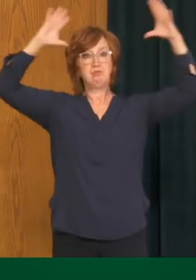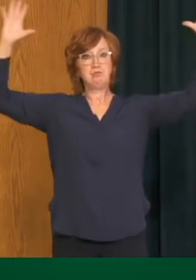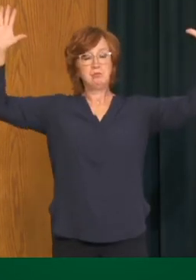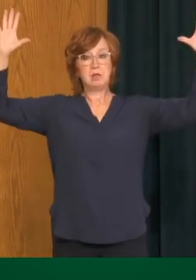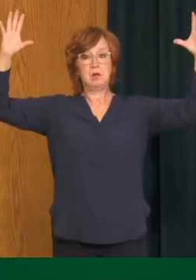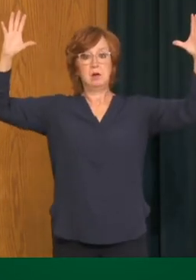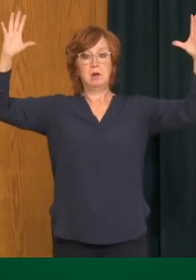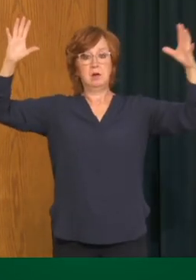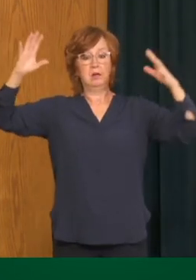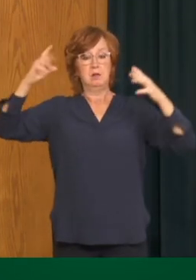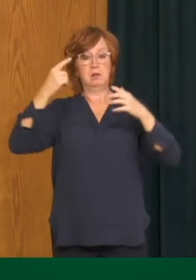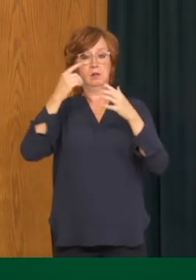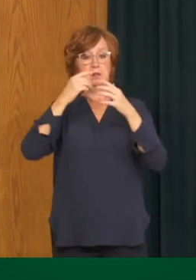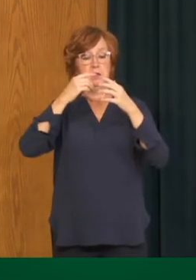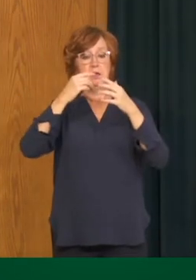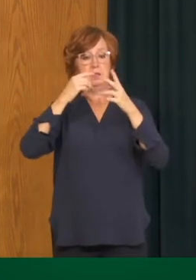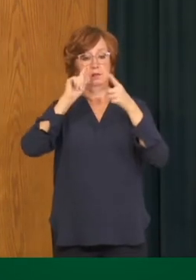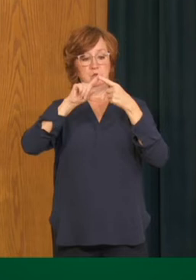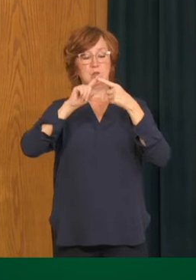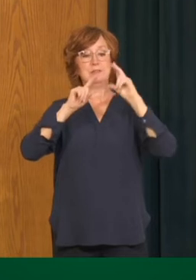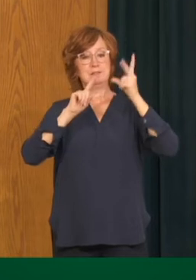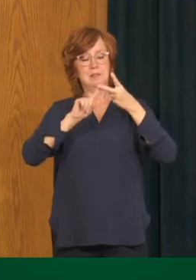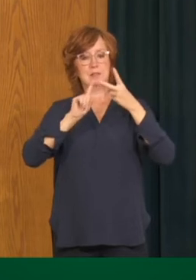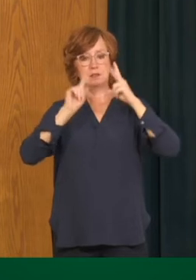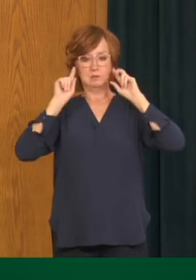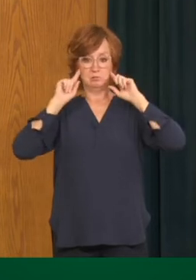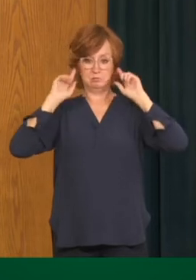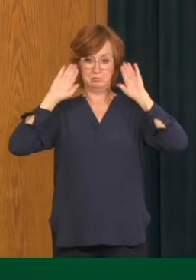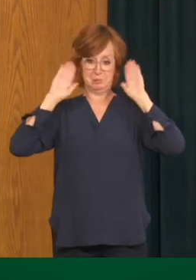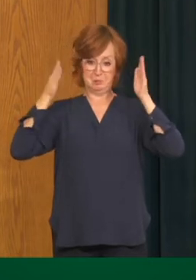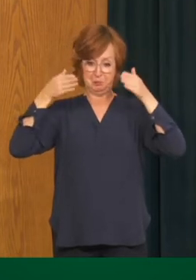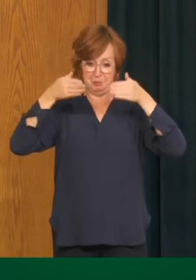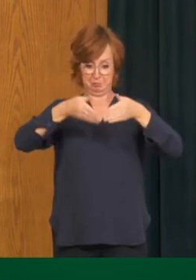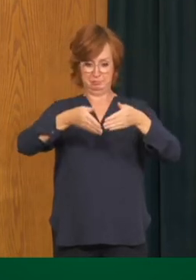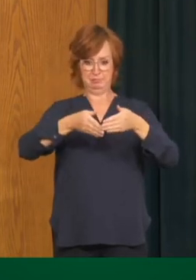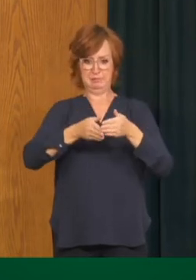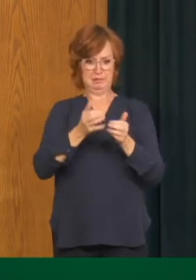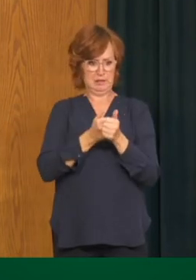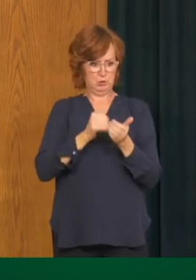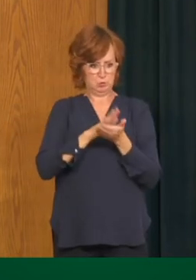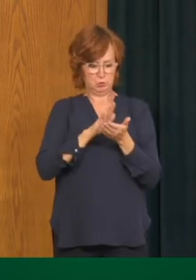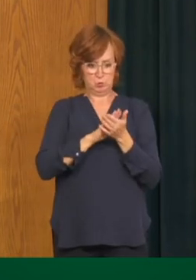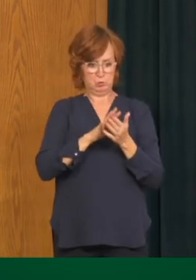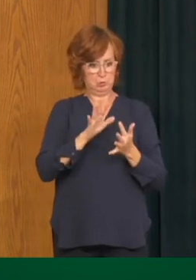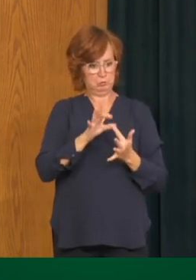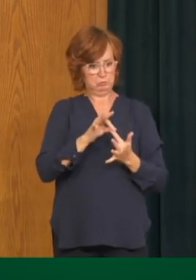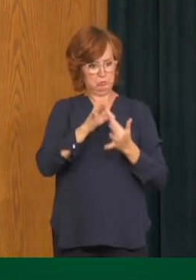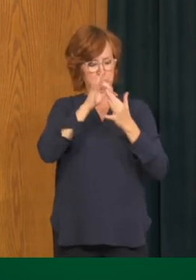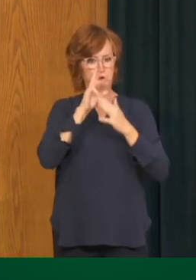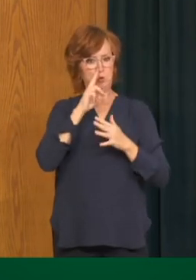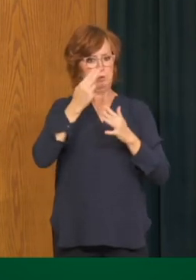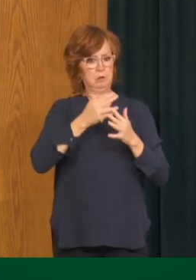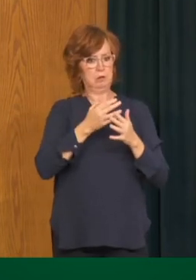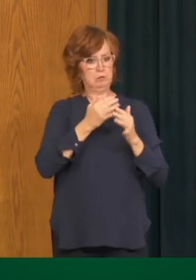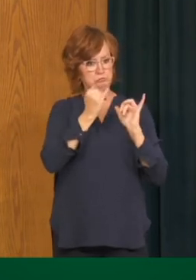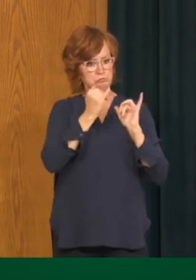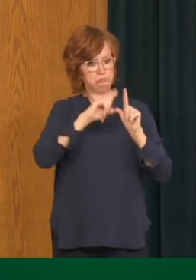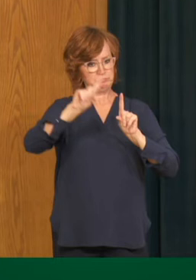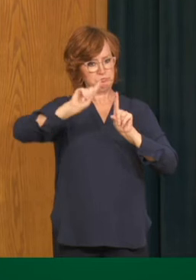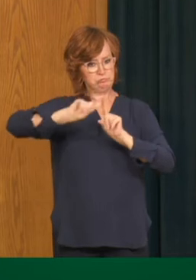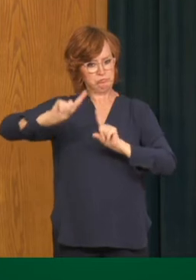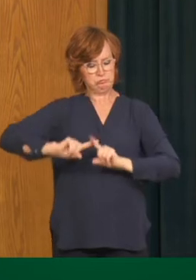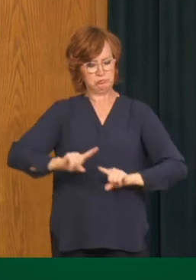with our school divisions. And Dr. Shahab had mentioned that the work of the school divisions should be